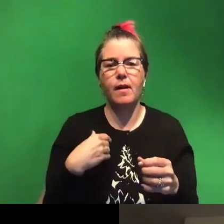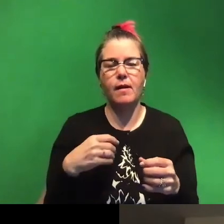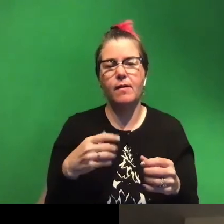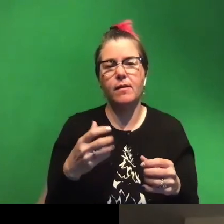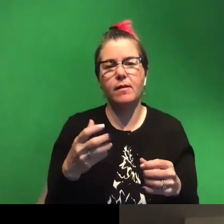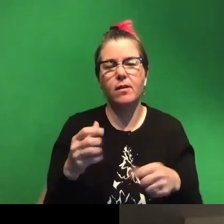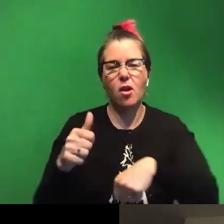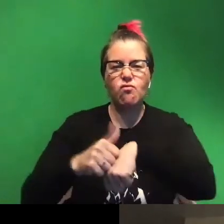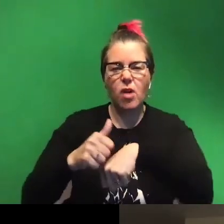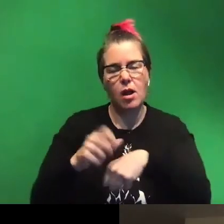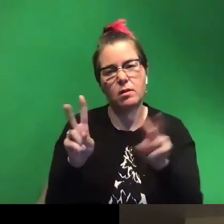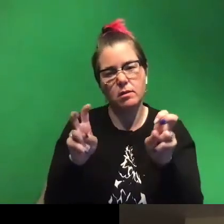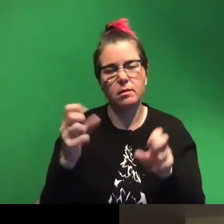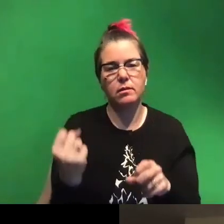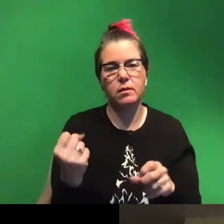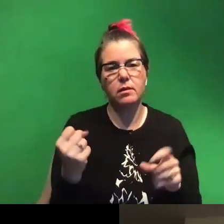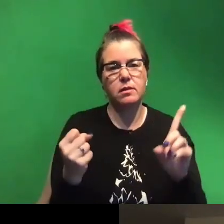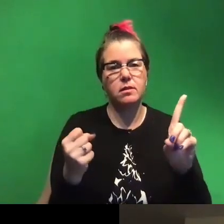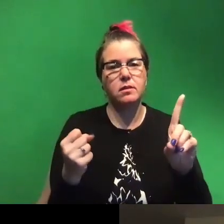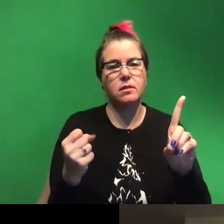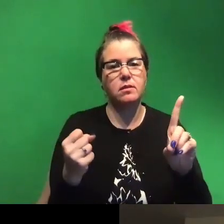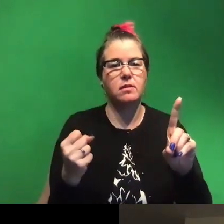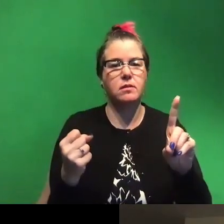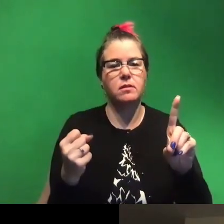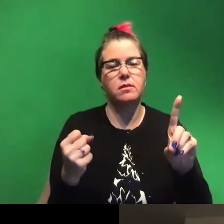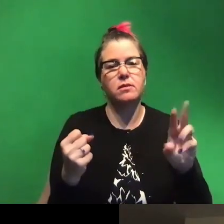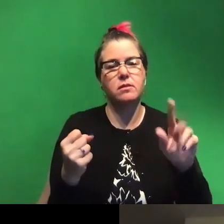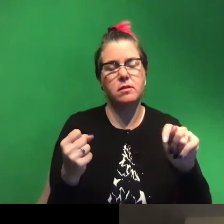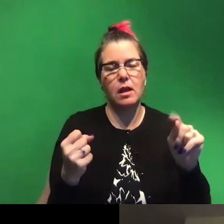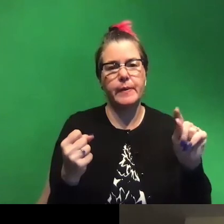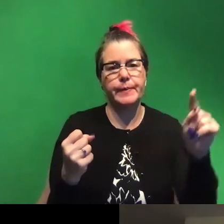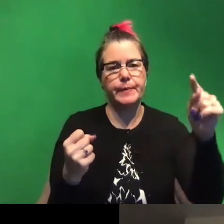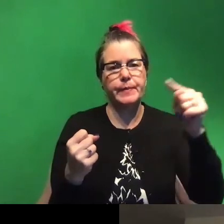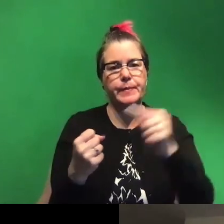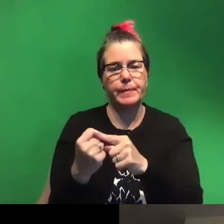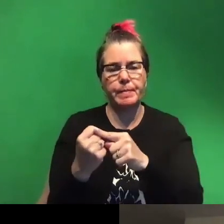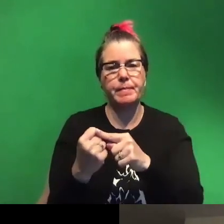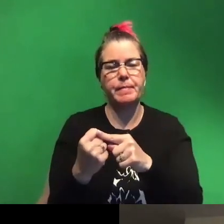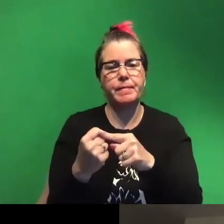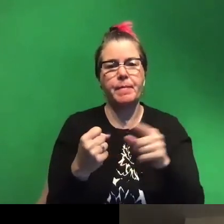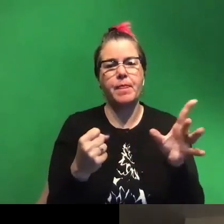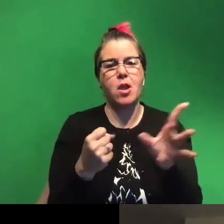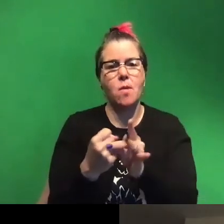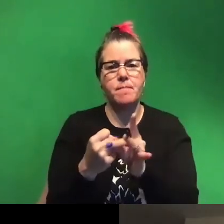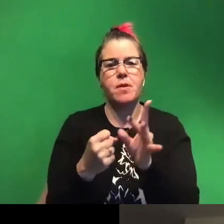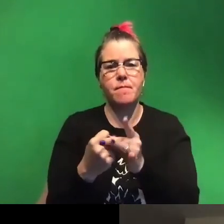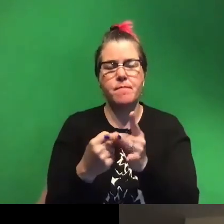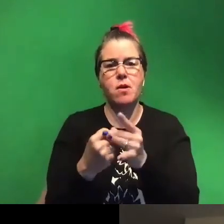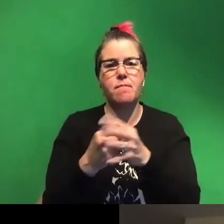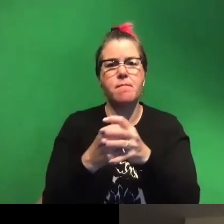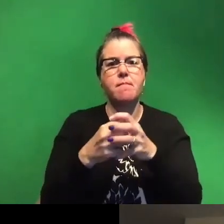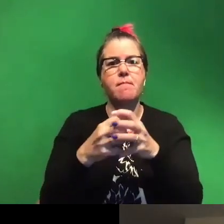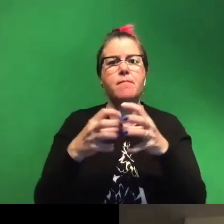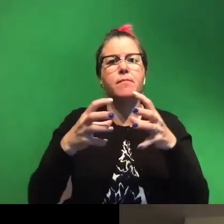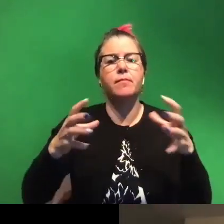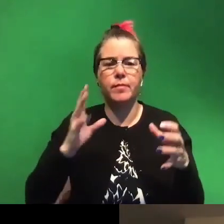rock here, and then there's a dust particle here, and then they come together, and then like it starts growing and